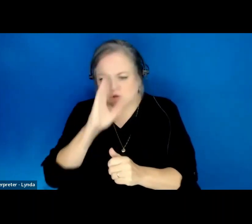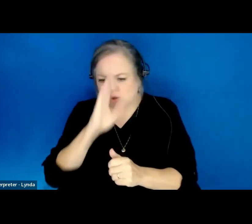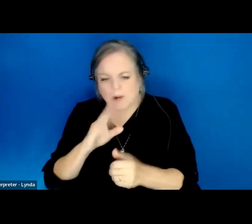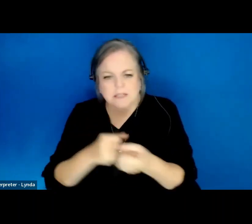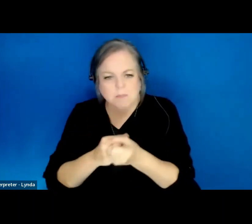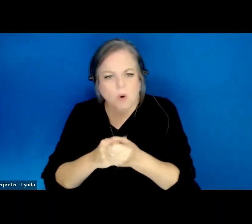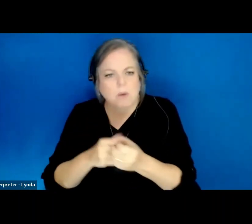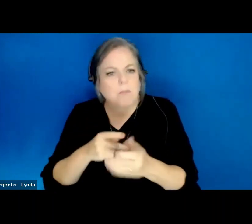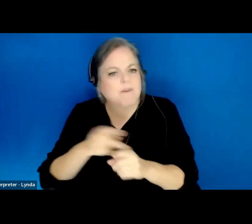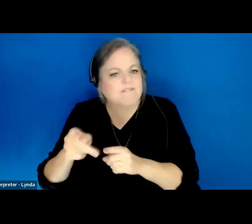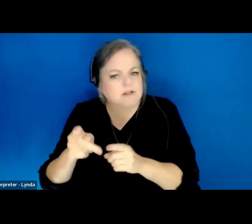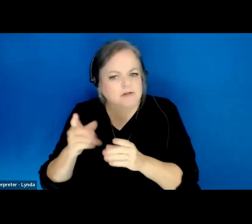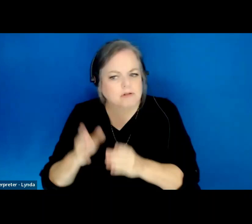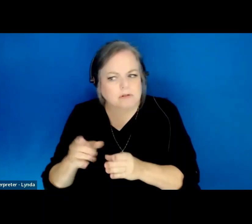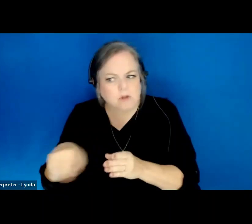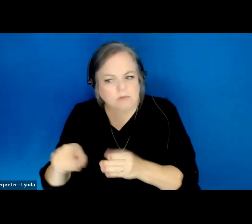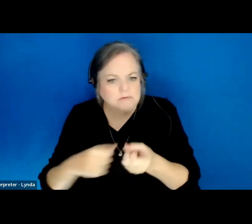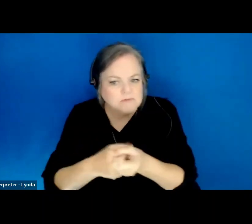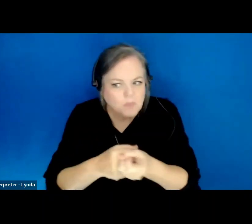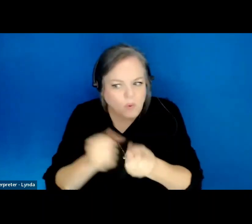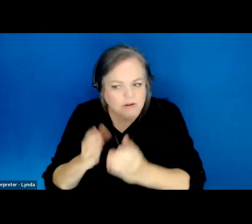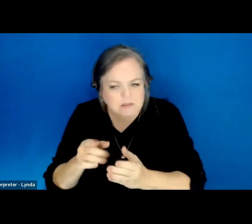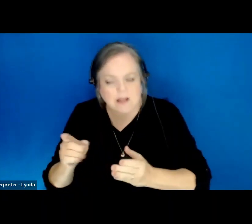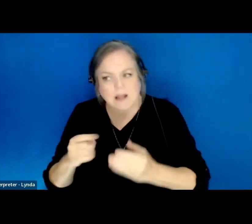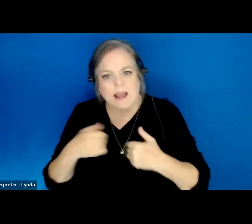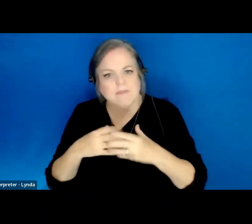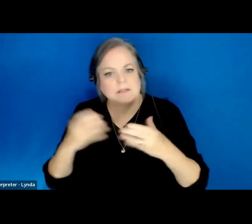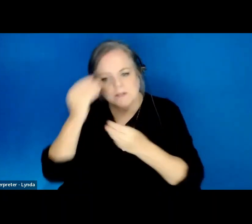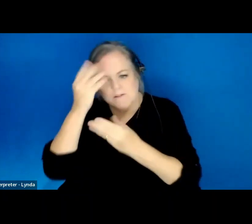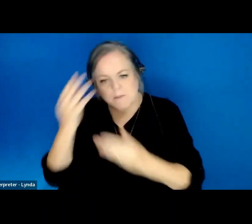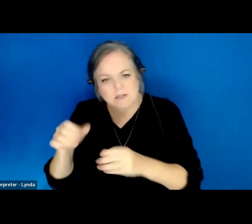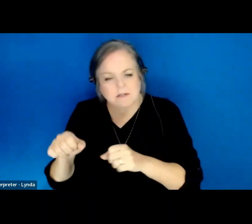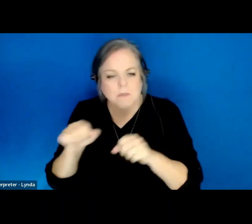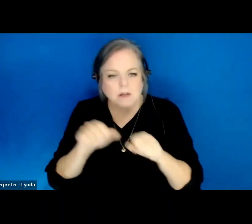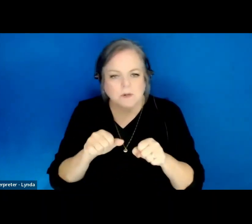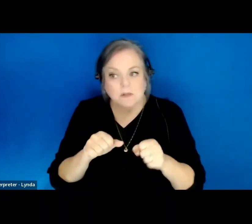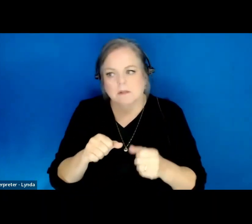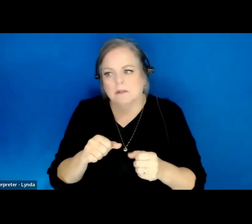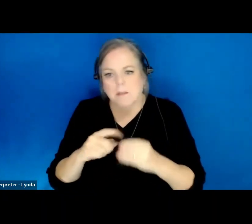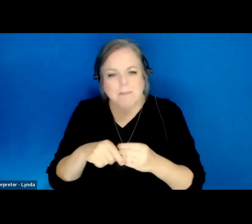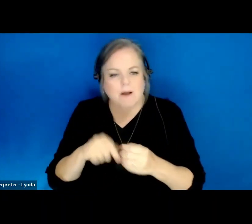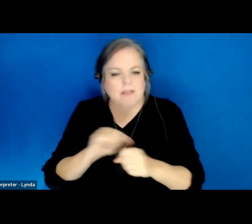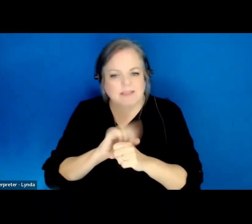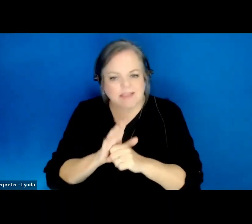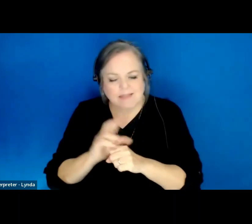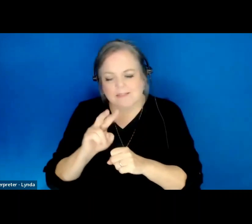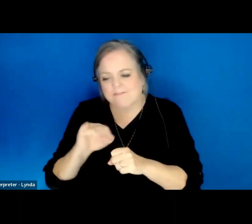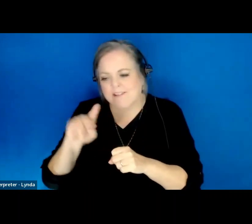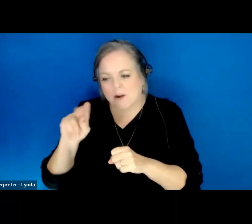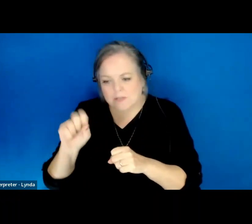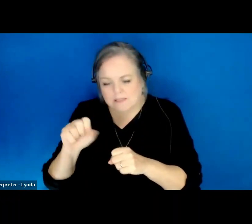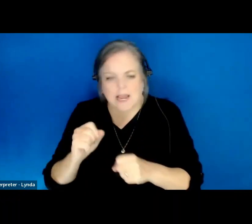people with disabilities, had as much information as possible, not only about the virus, but about protecting oneself, and certainly